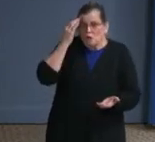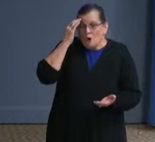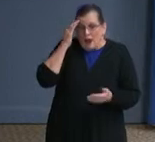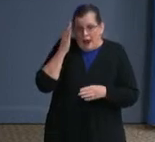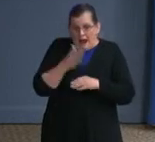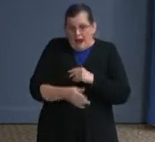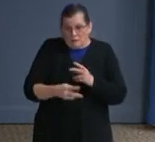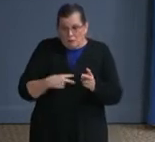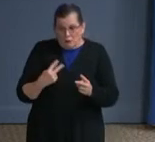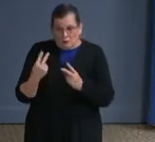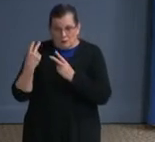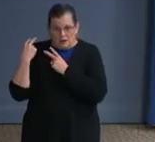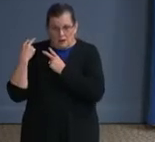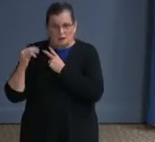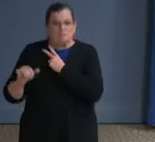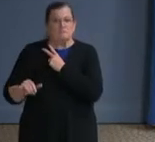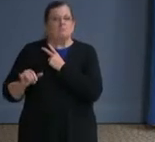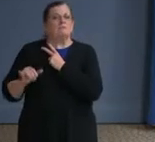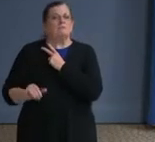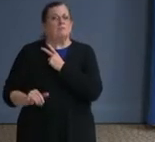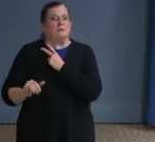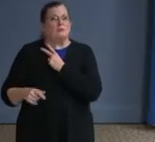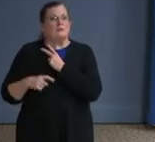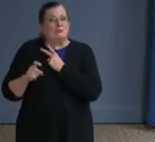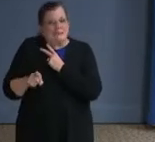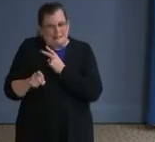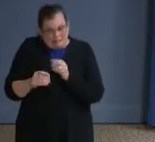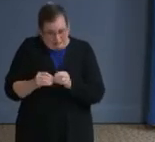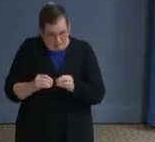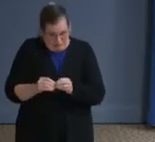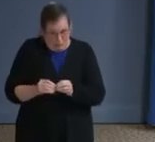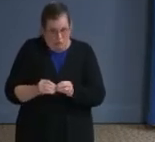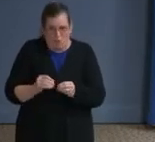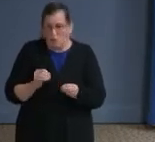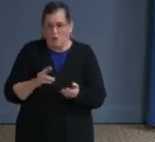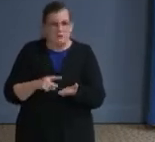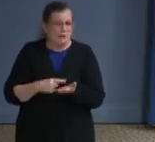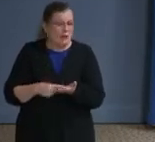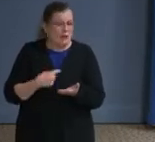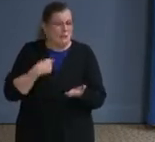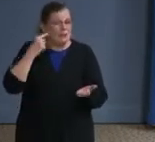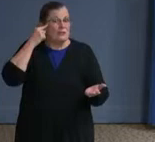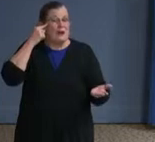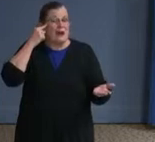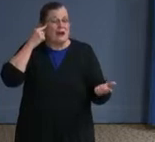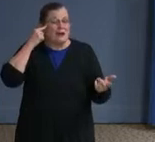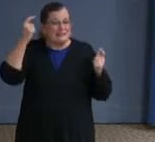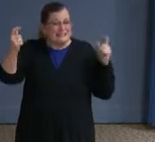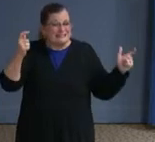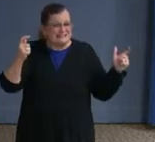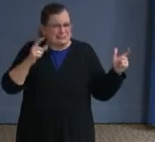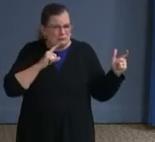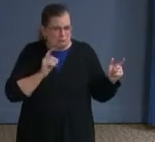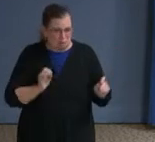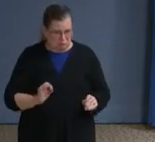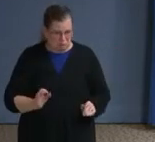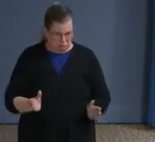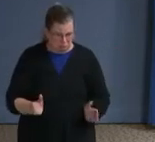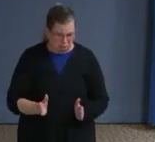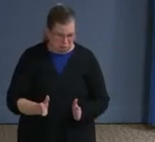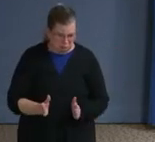that demonstration was like, that it was not as big as we expected, or it wasn't violent when we thought it would be.